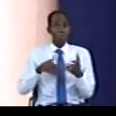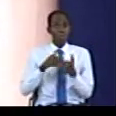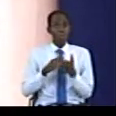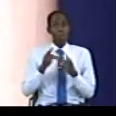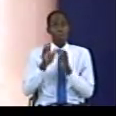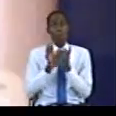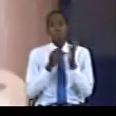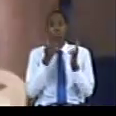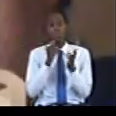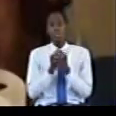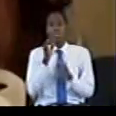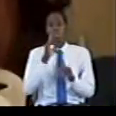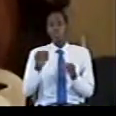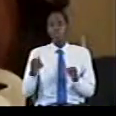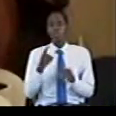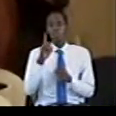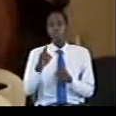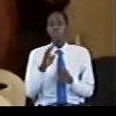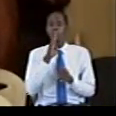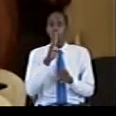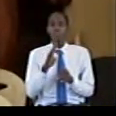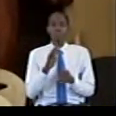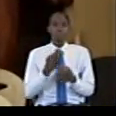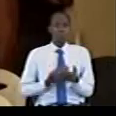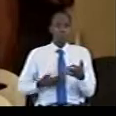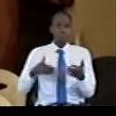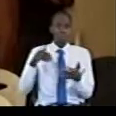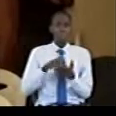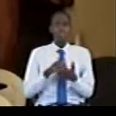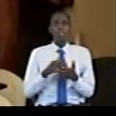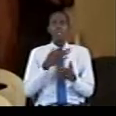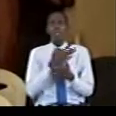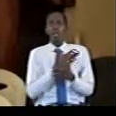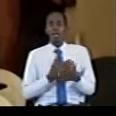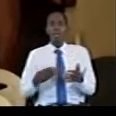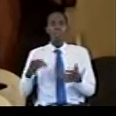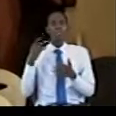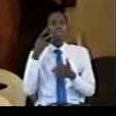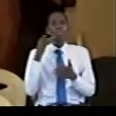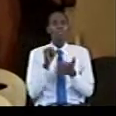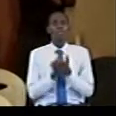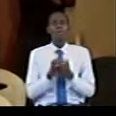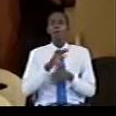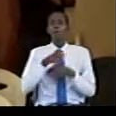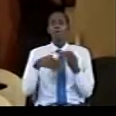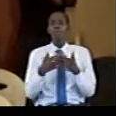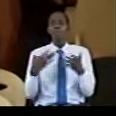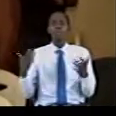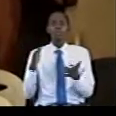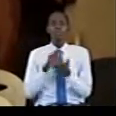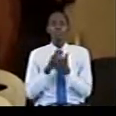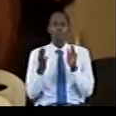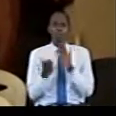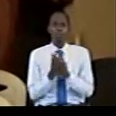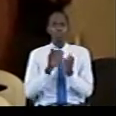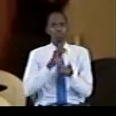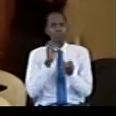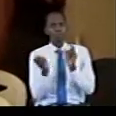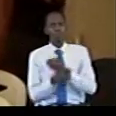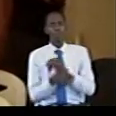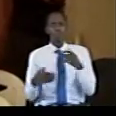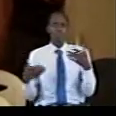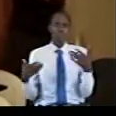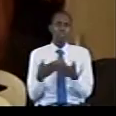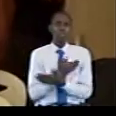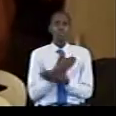creature, old things are passed away. And behold, all things have become new. All things become new. Not part